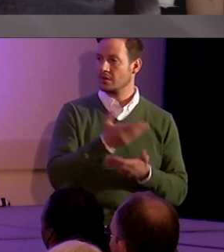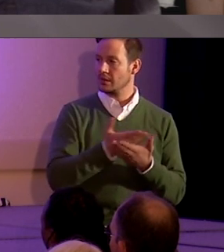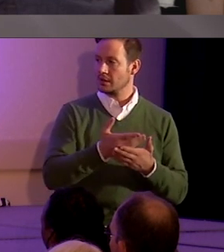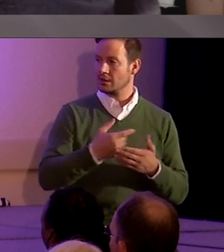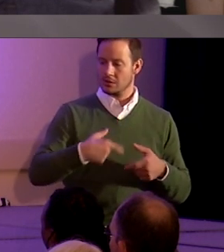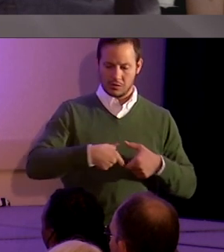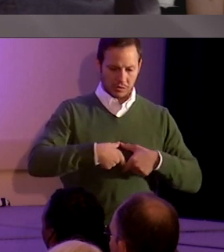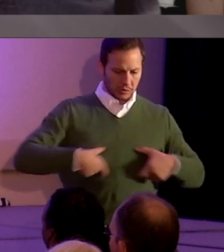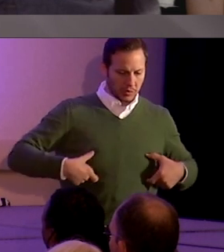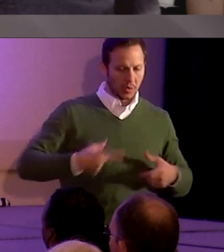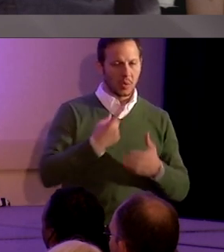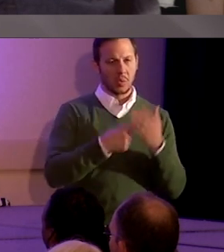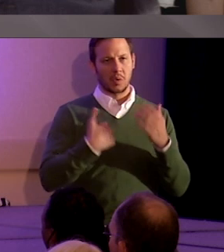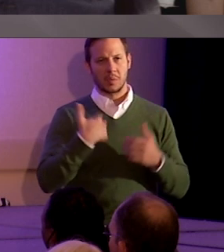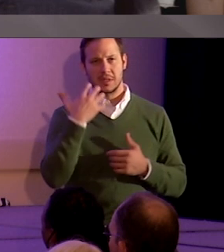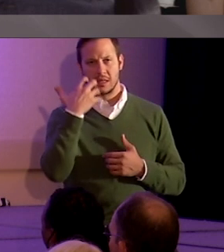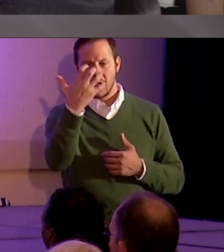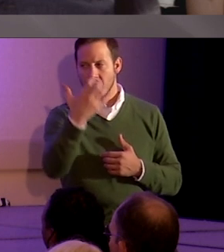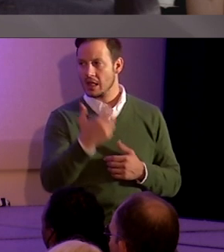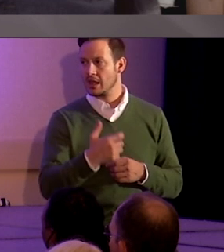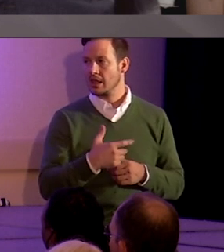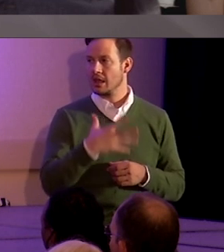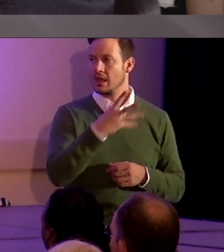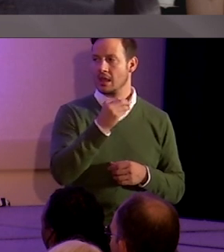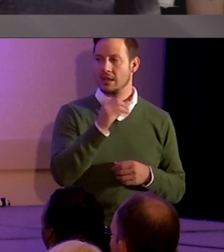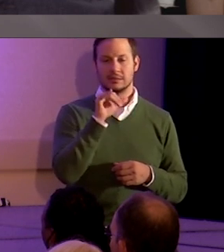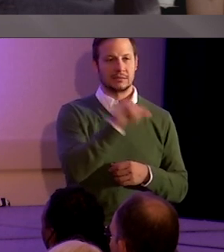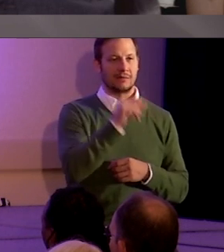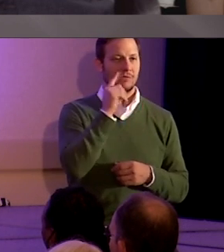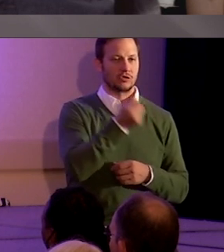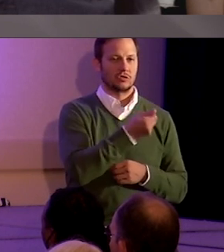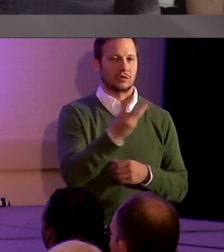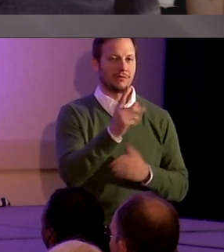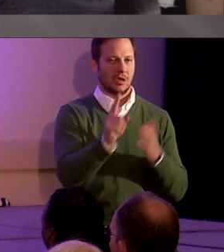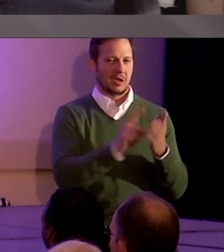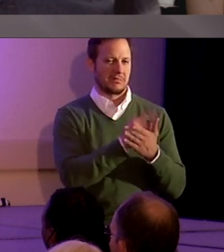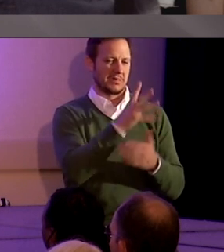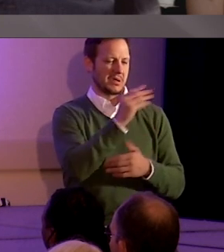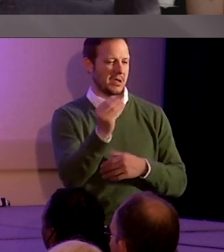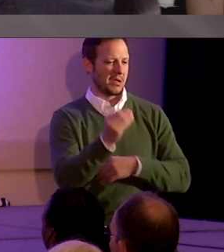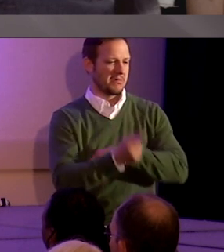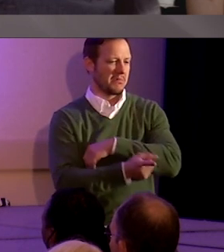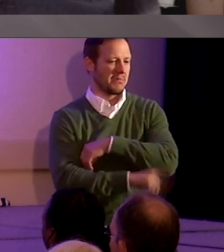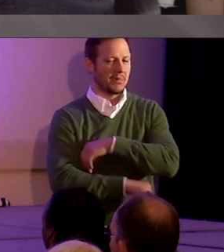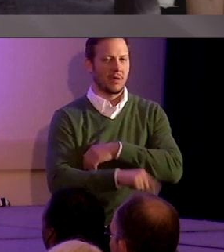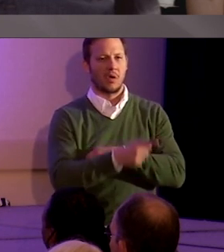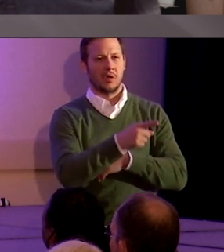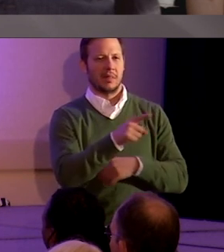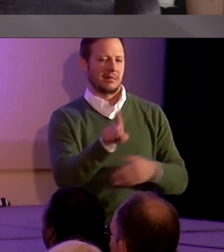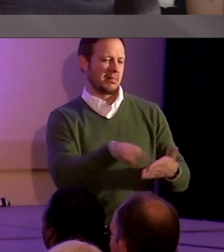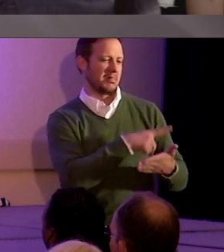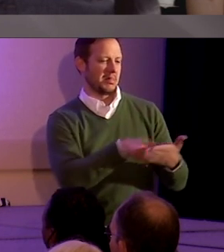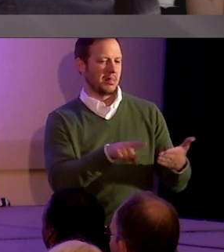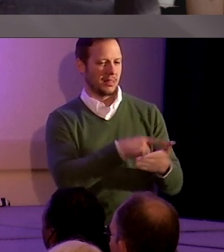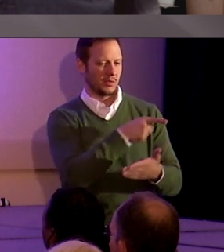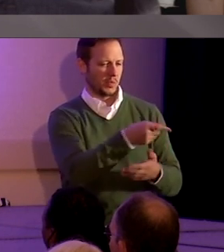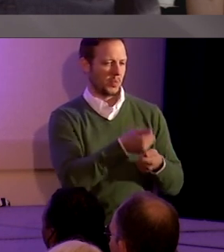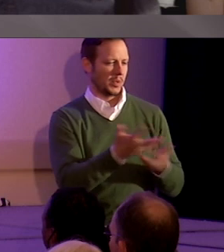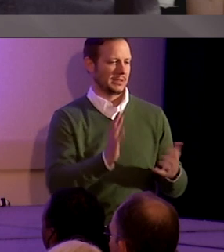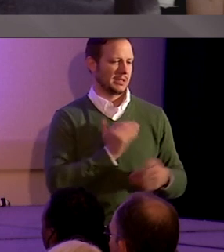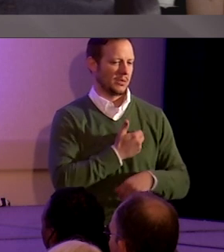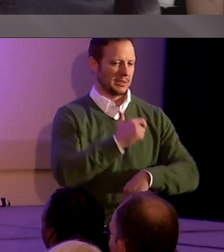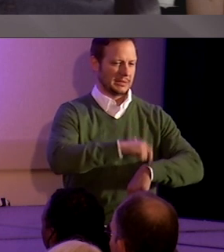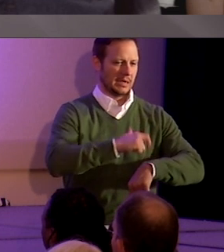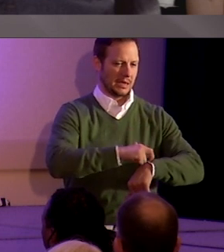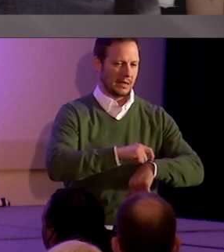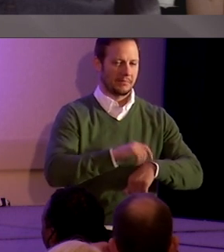bodies, what we chanted, and we were held for several hours and chastised for wasting police time. These all